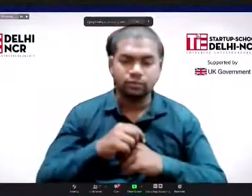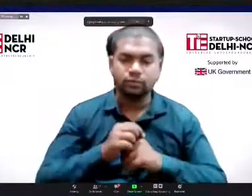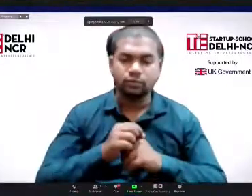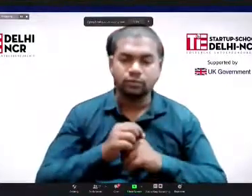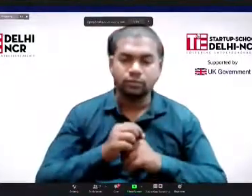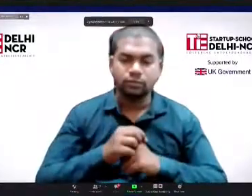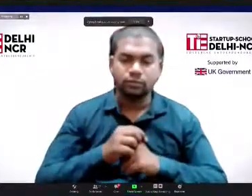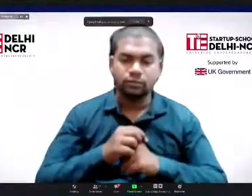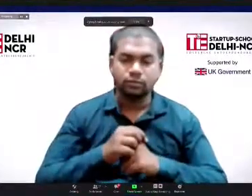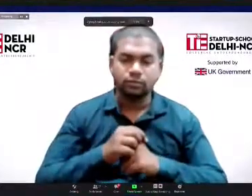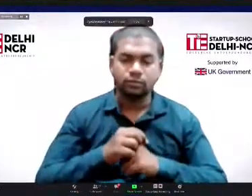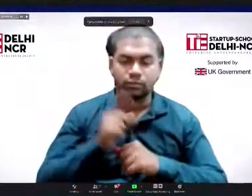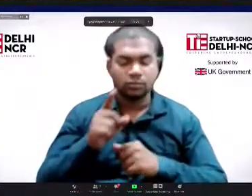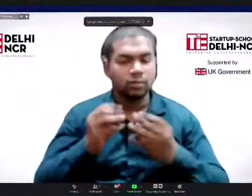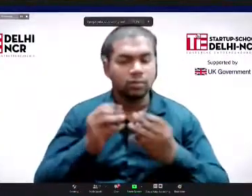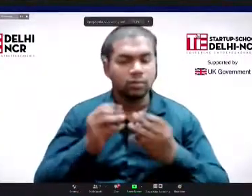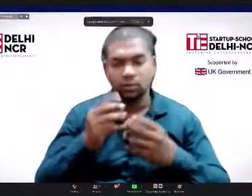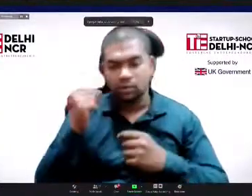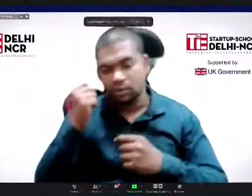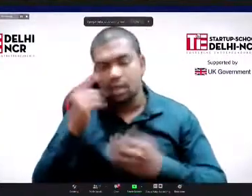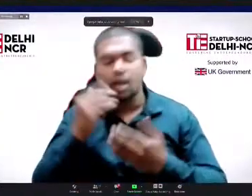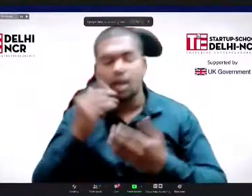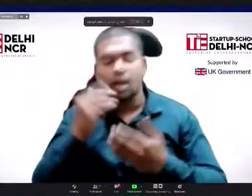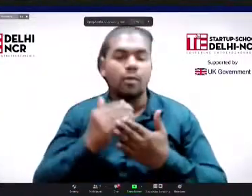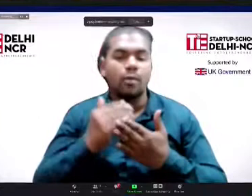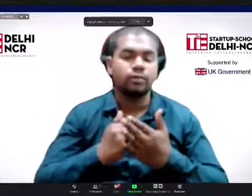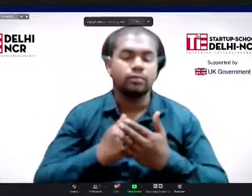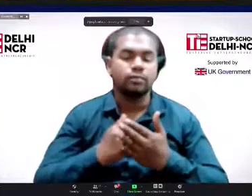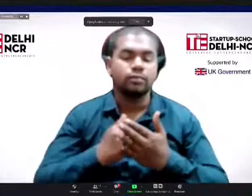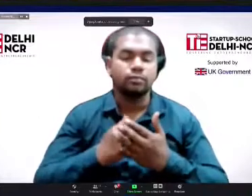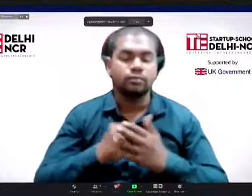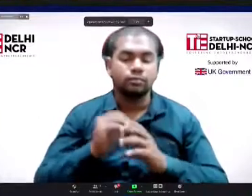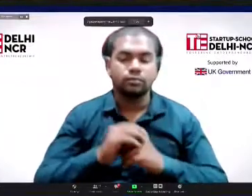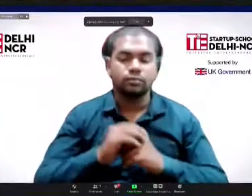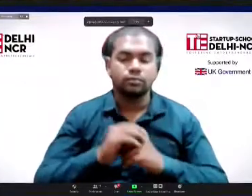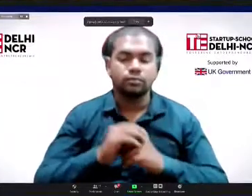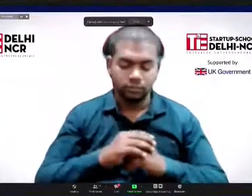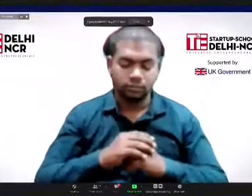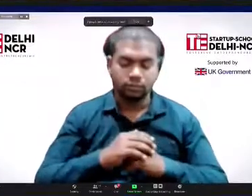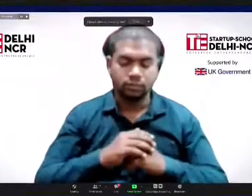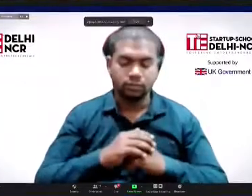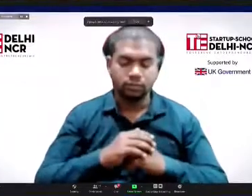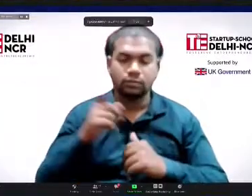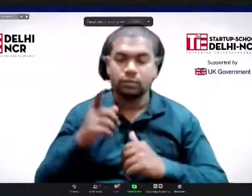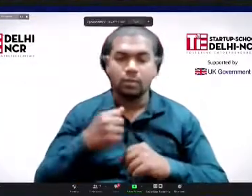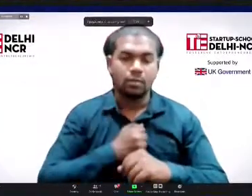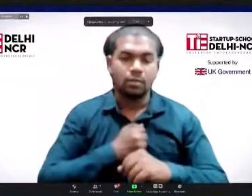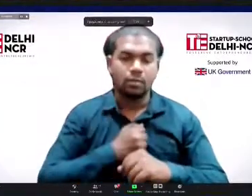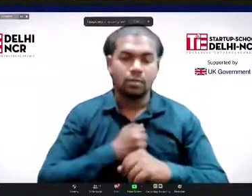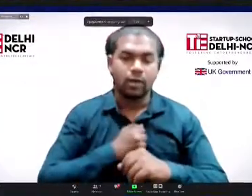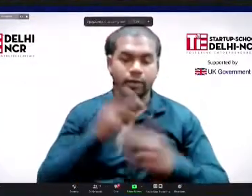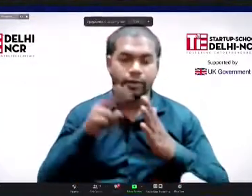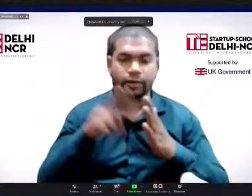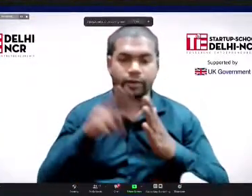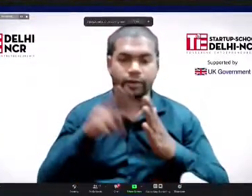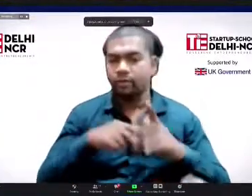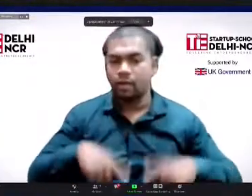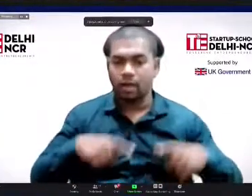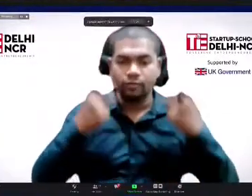you can begin to think about emergent dynamic system. And that would be my reading of live brand